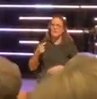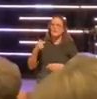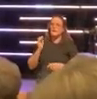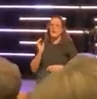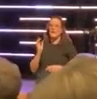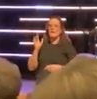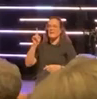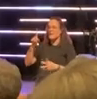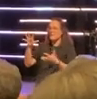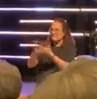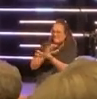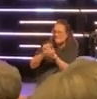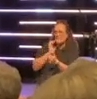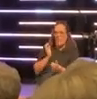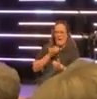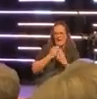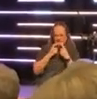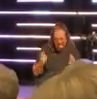our iniquity.